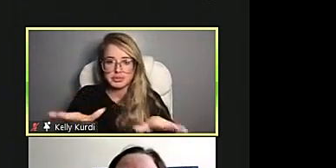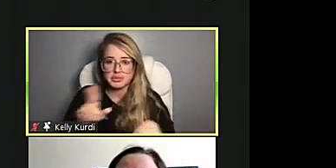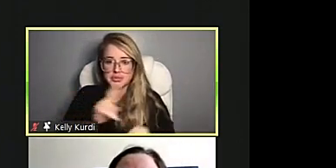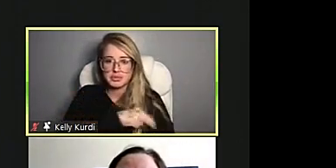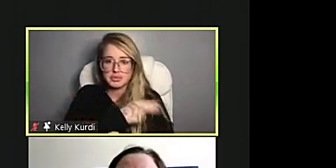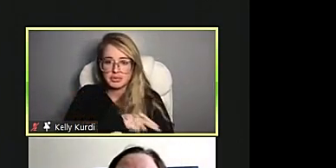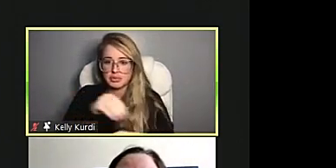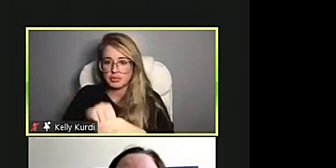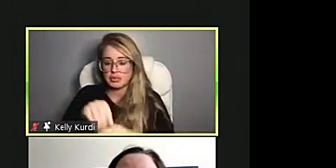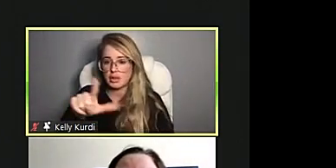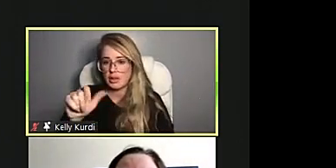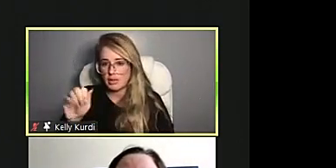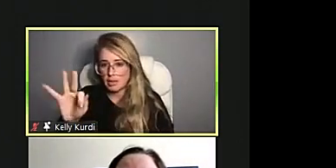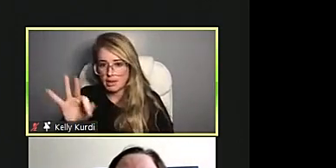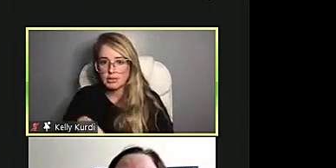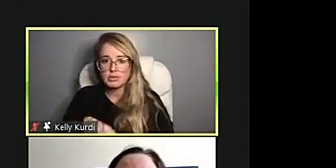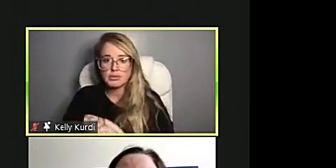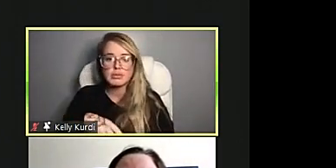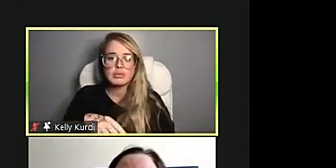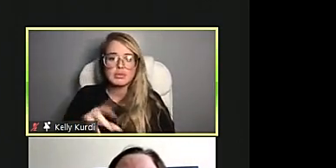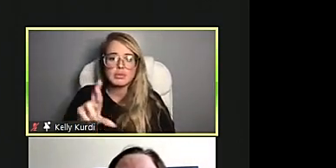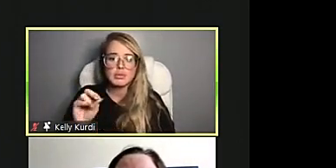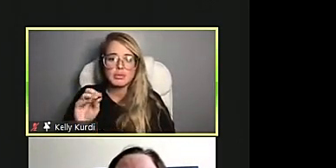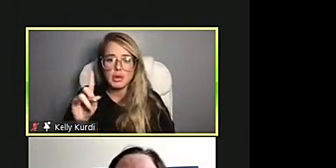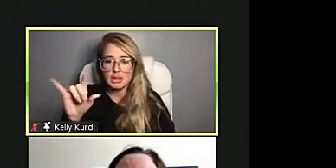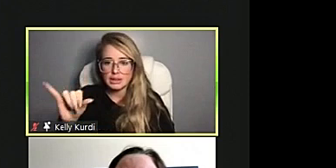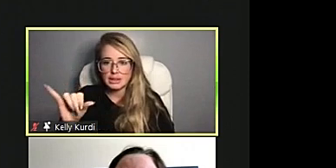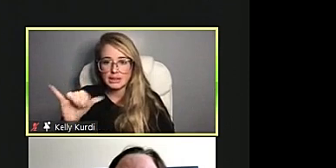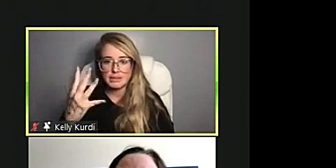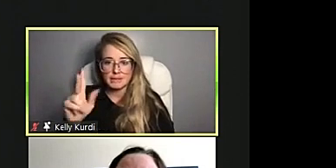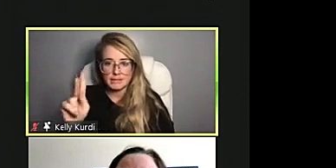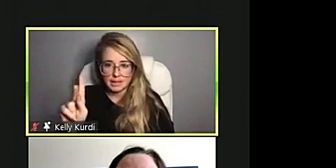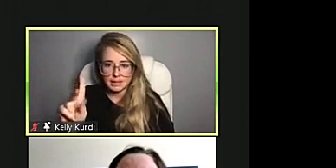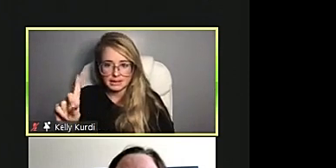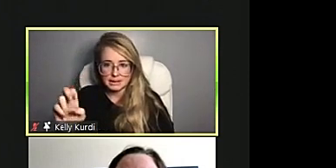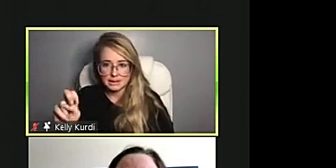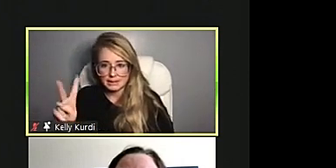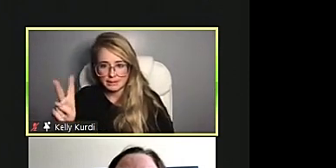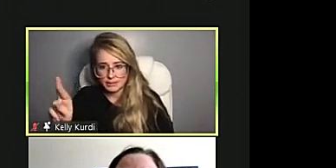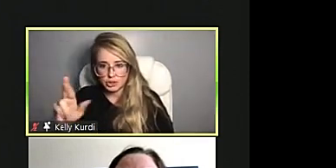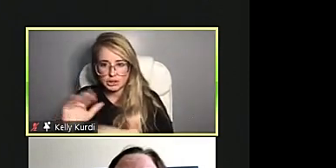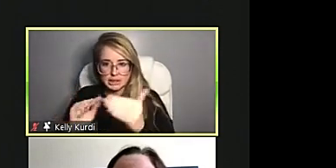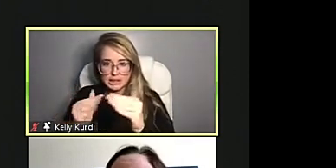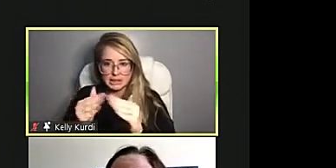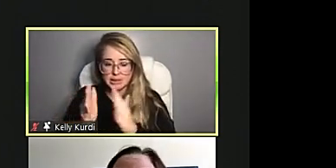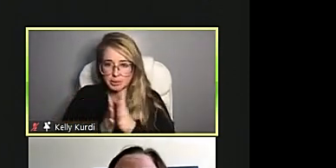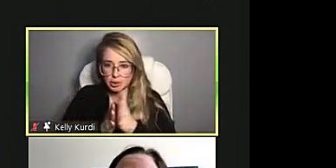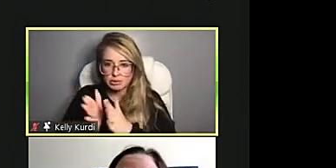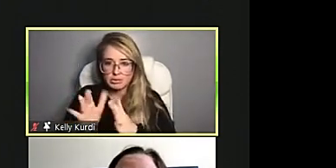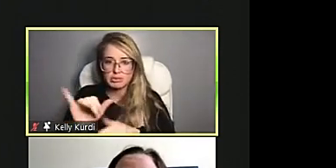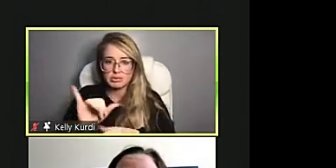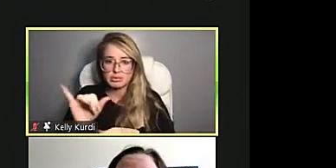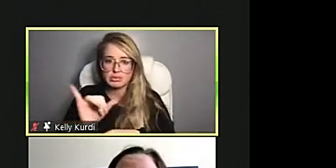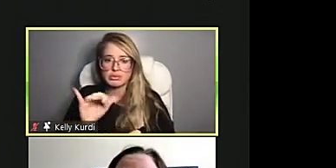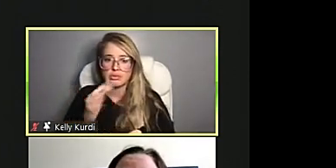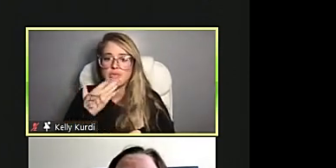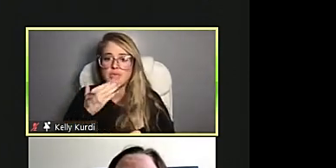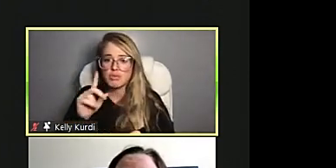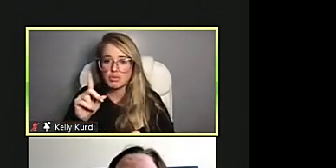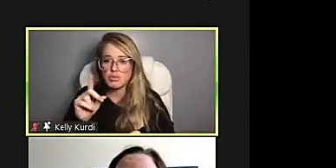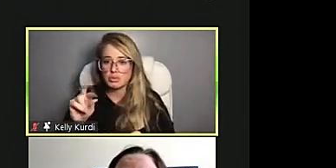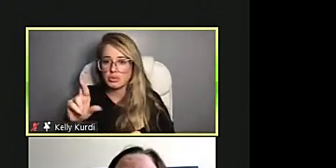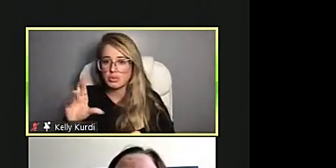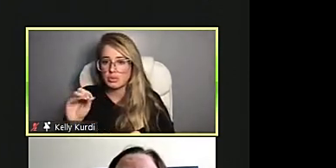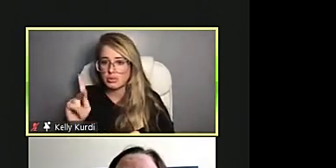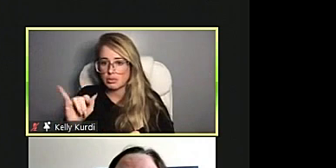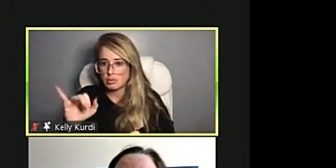on the Run, Rockies 5K at Denver City Park. Our Children's Museum here in Denver, as well as the Colorado Rockies at